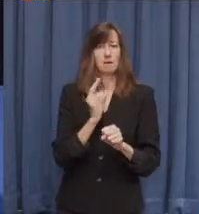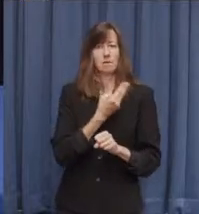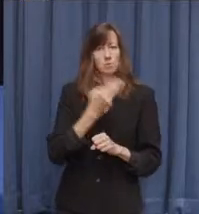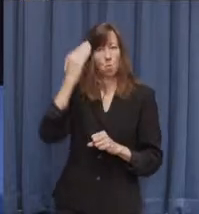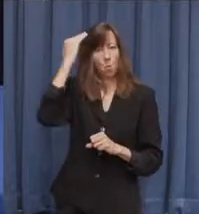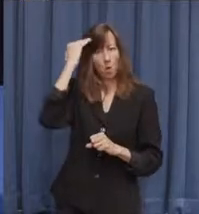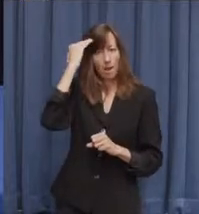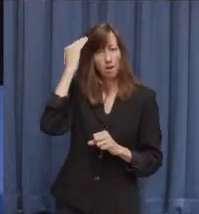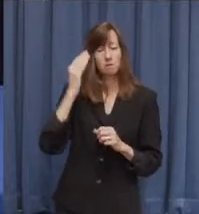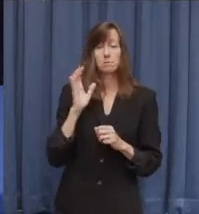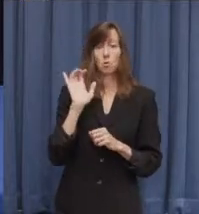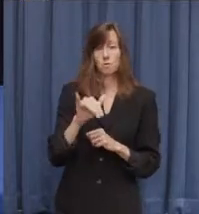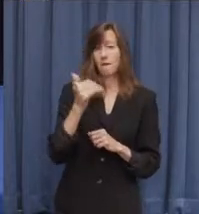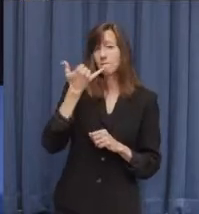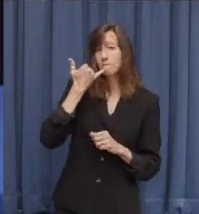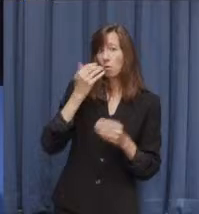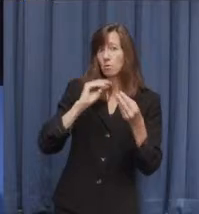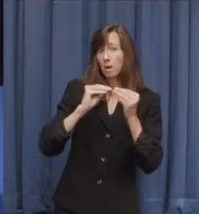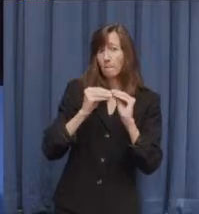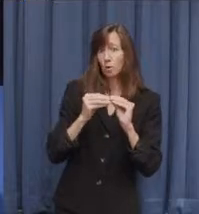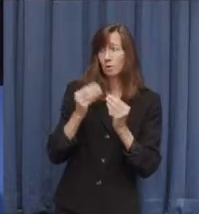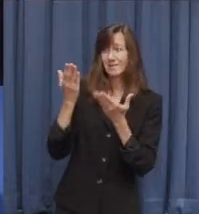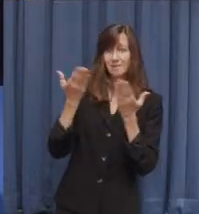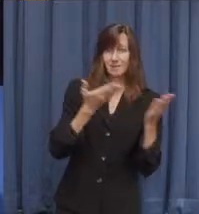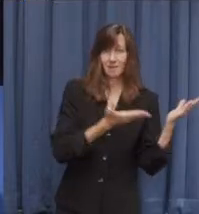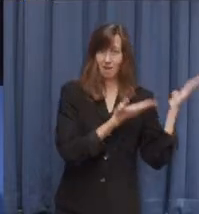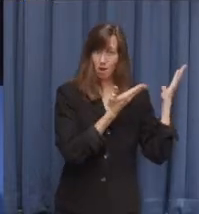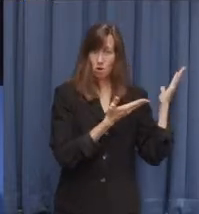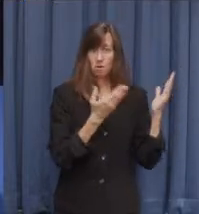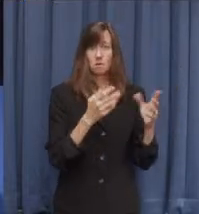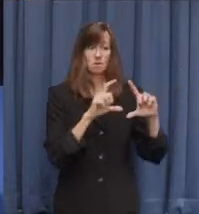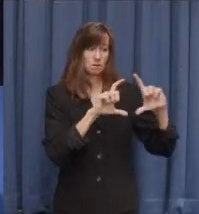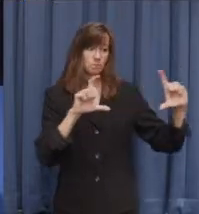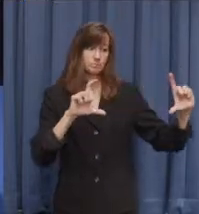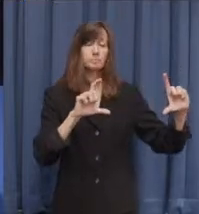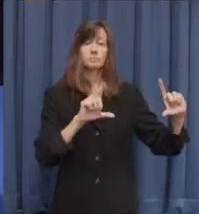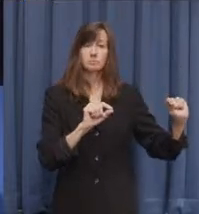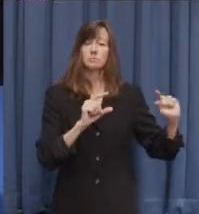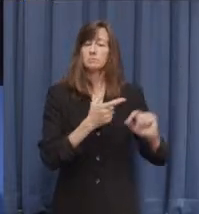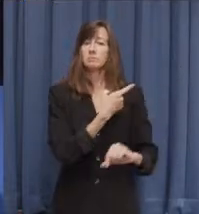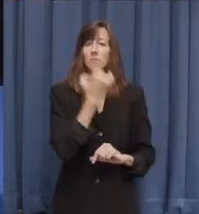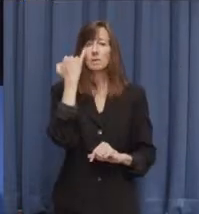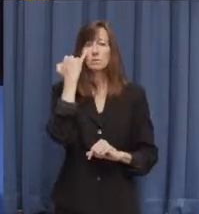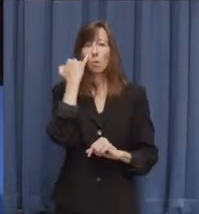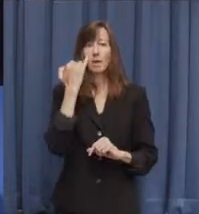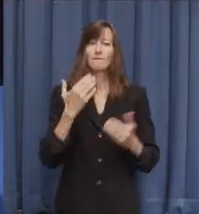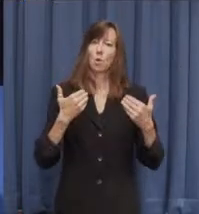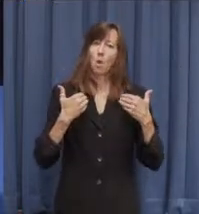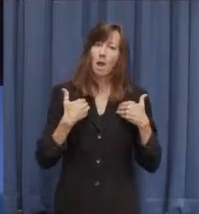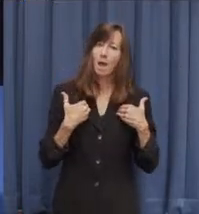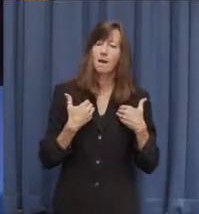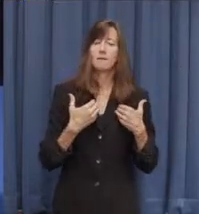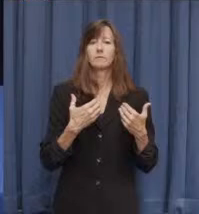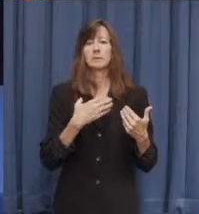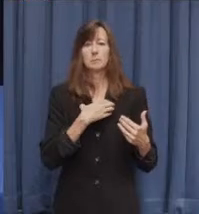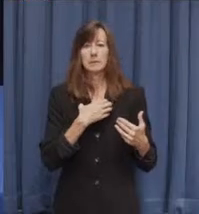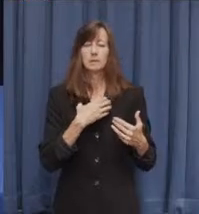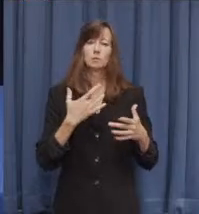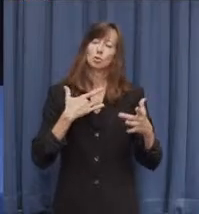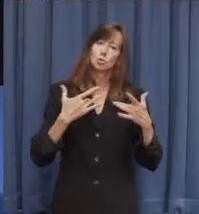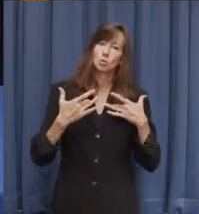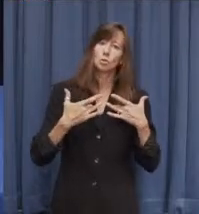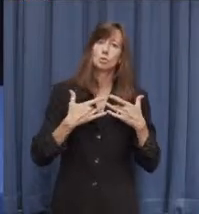still is up, and ask that if you do have those concerns, please reach out. I do want to say